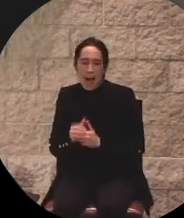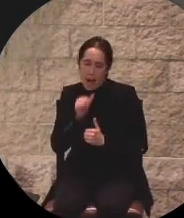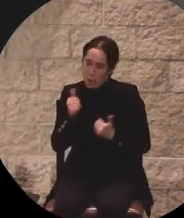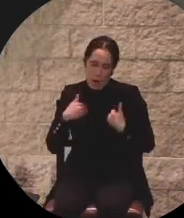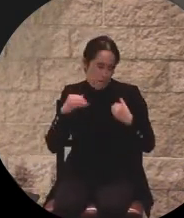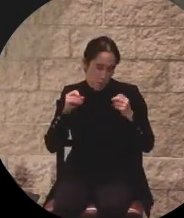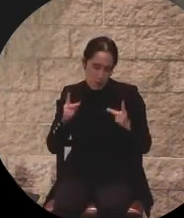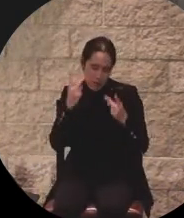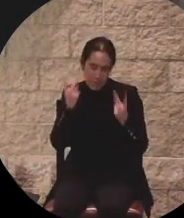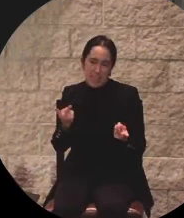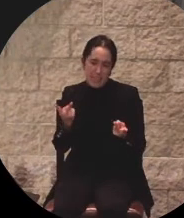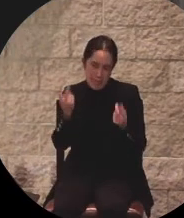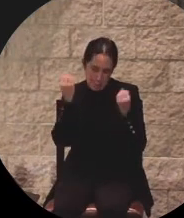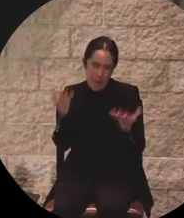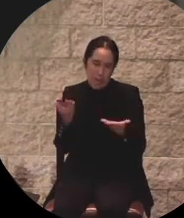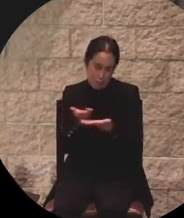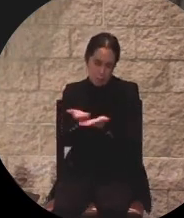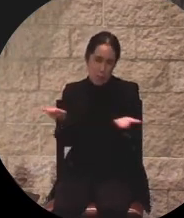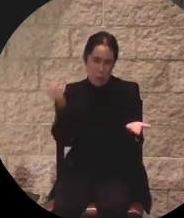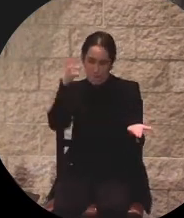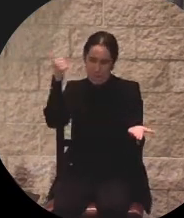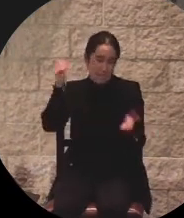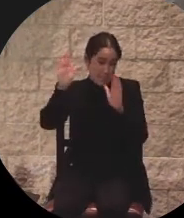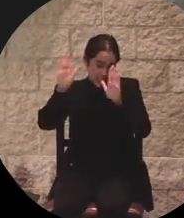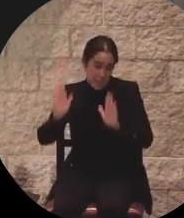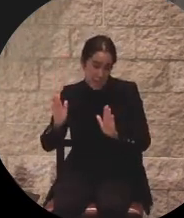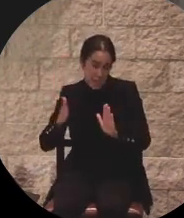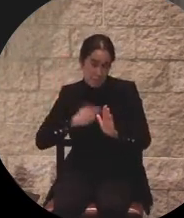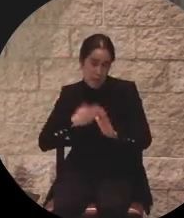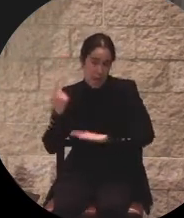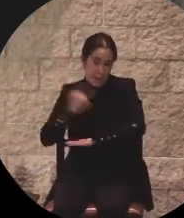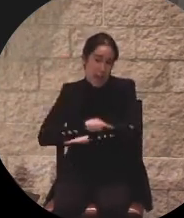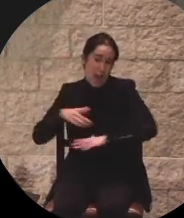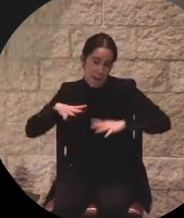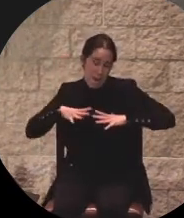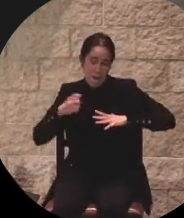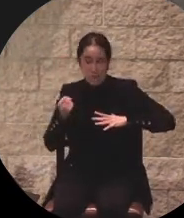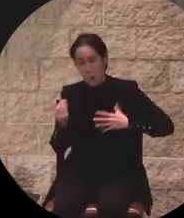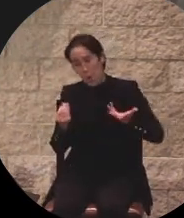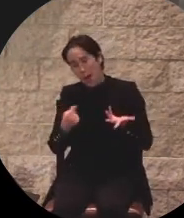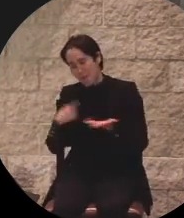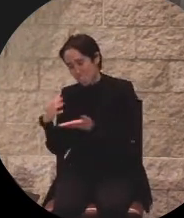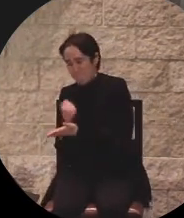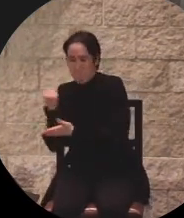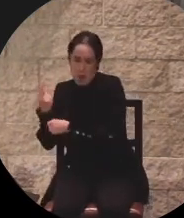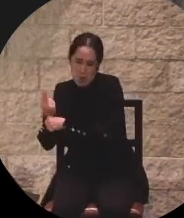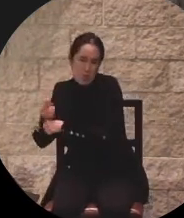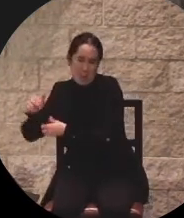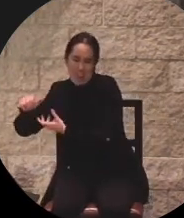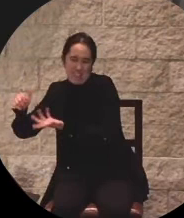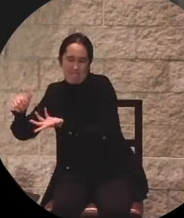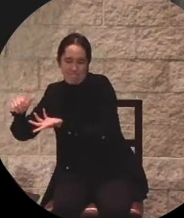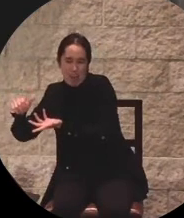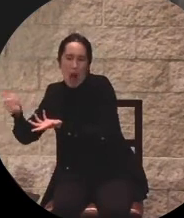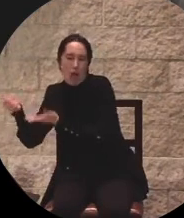guys a lot, but that's because Sunday is my one day off, so I would like to spend it